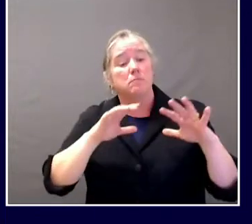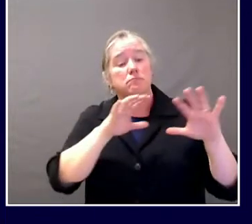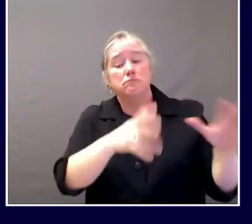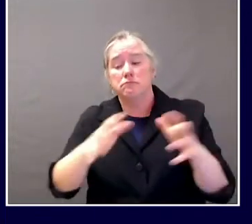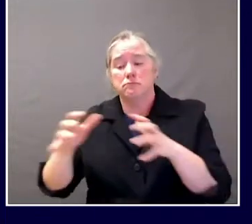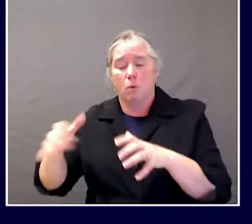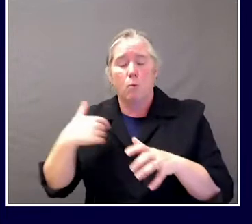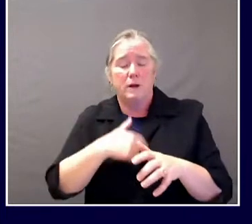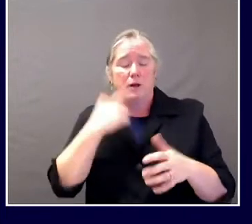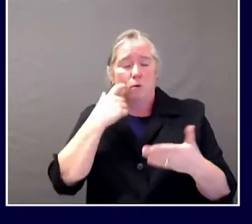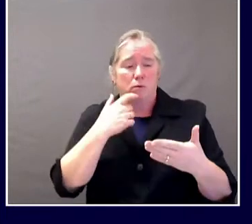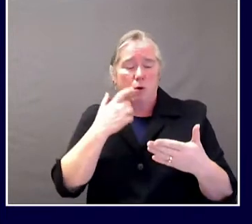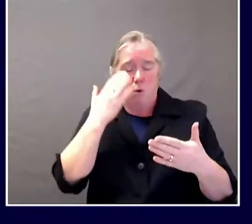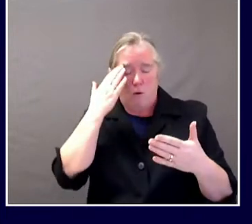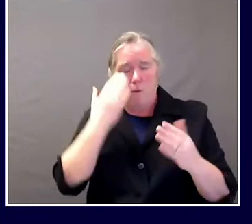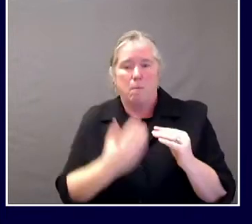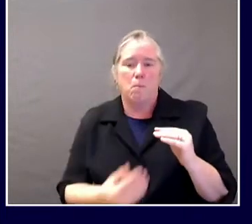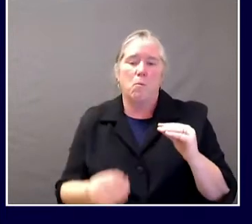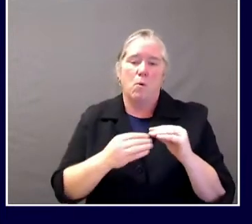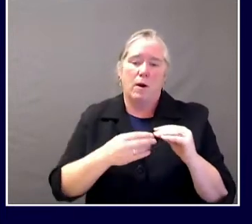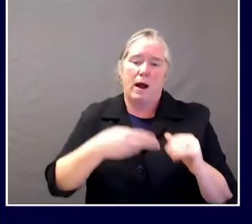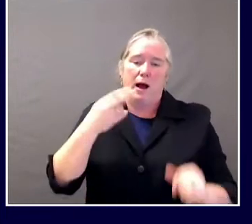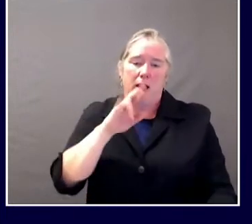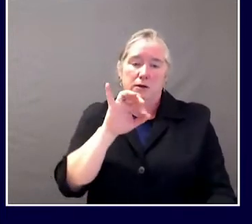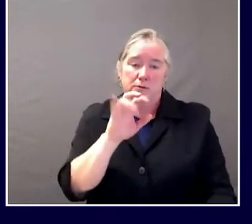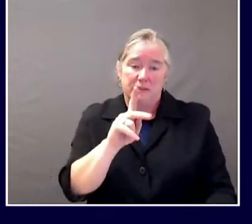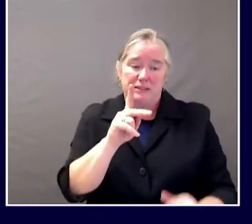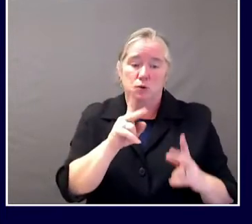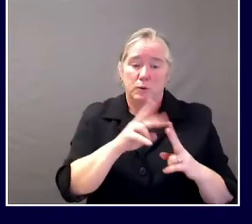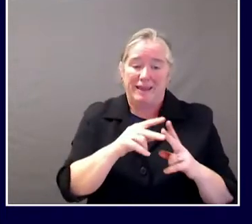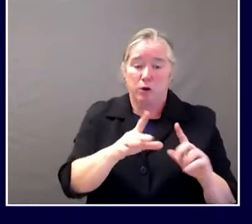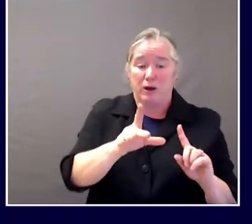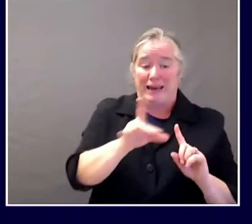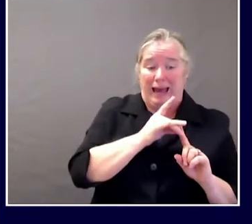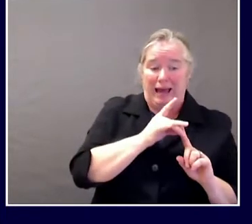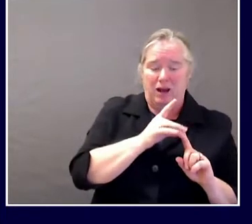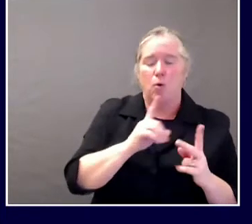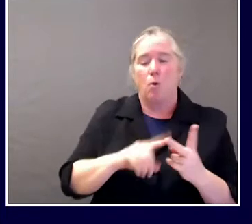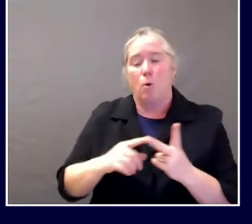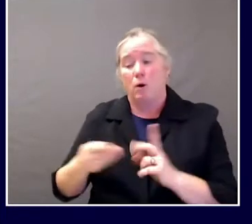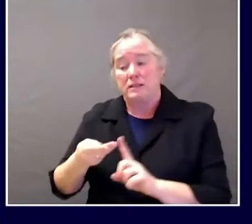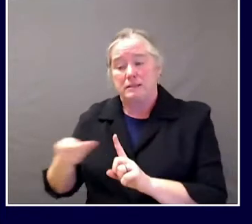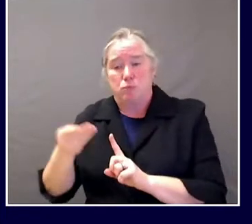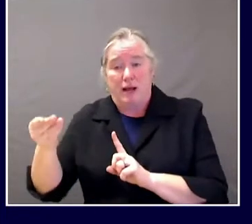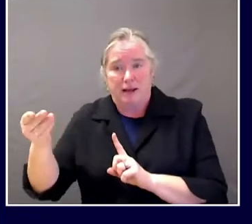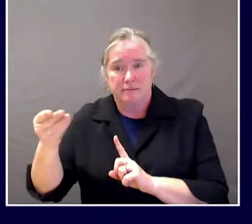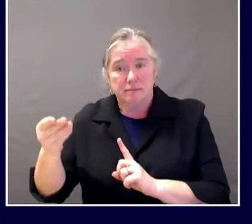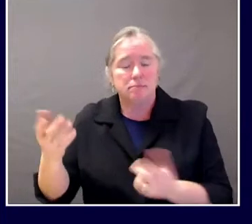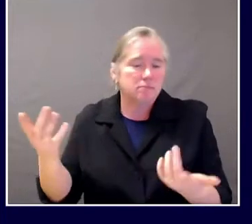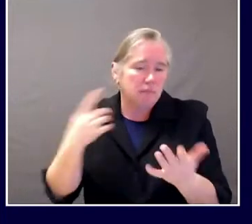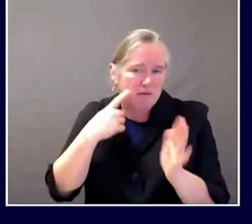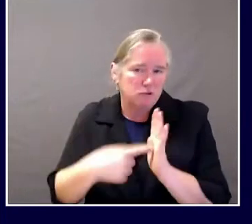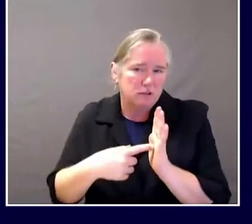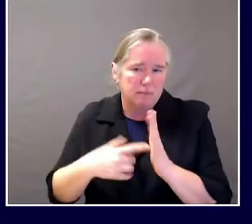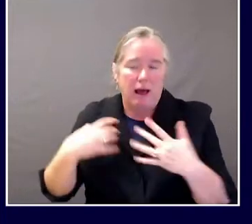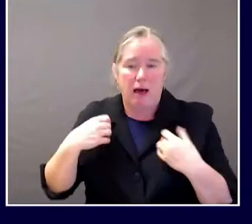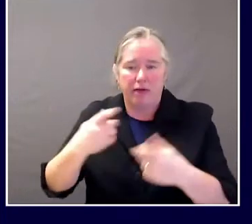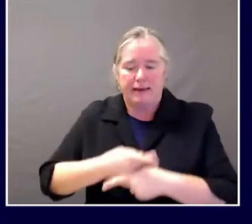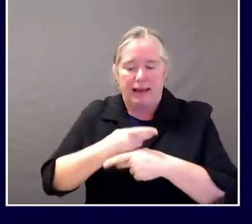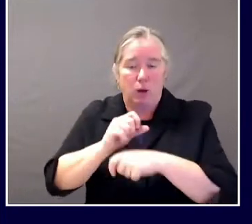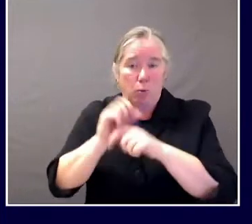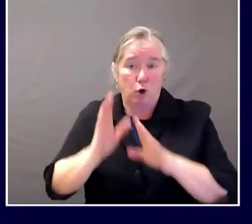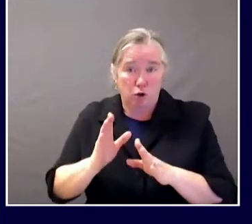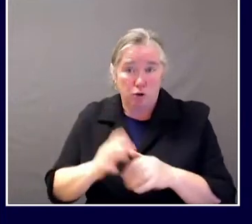disease or at high risk for spreading disease. Healthcare workers come top of mind, and testing them on a frequent